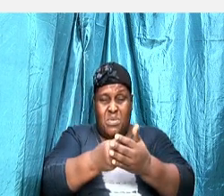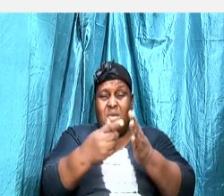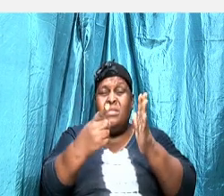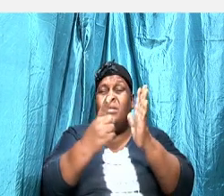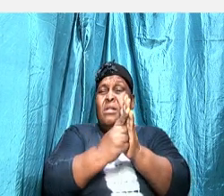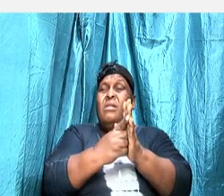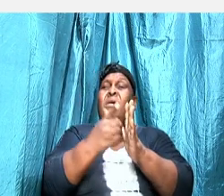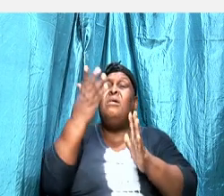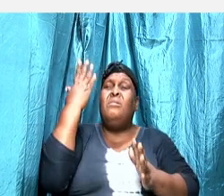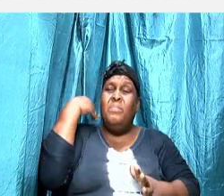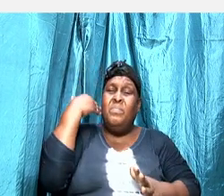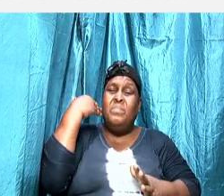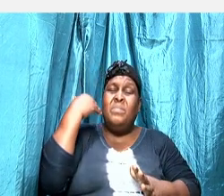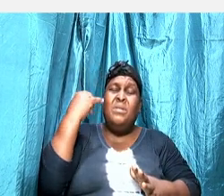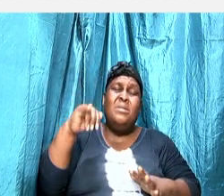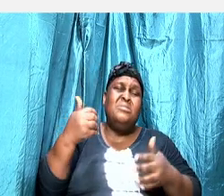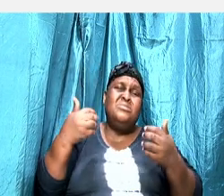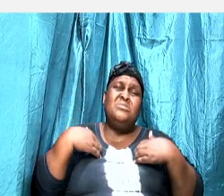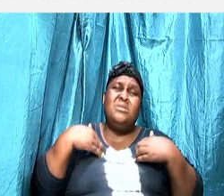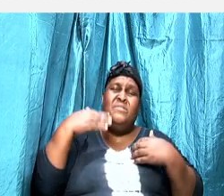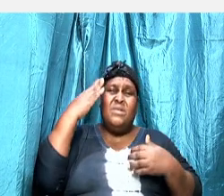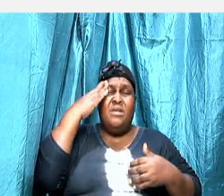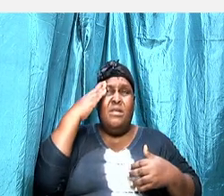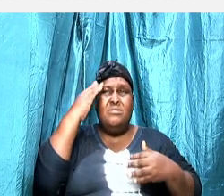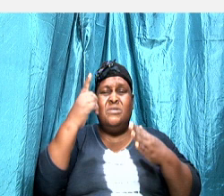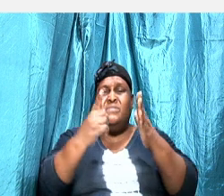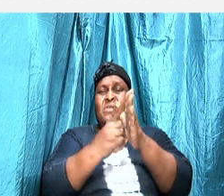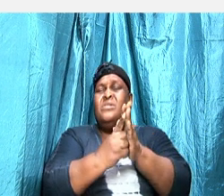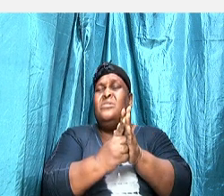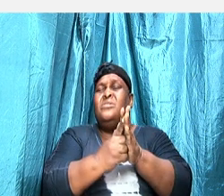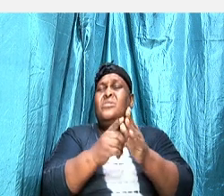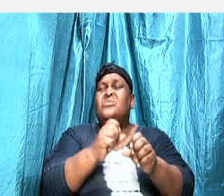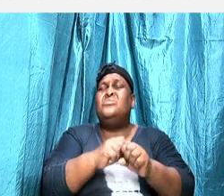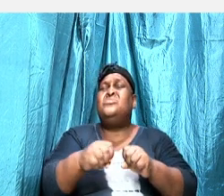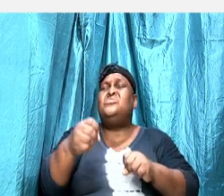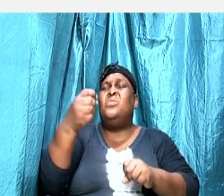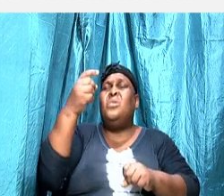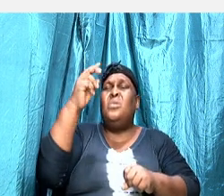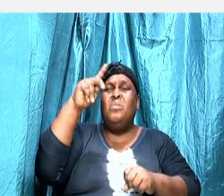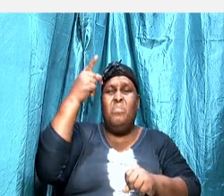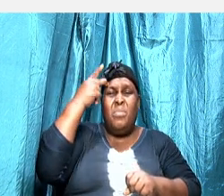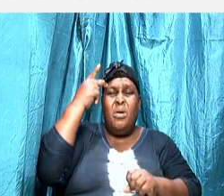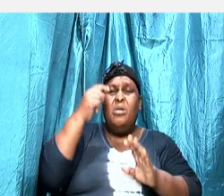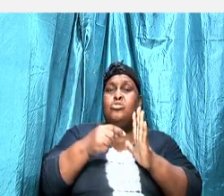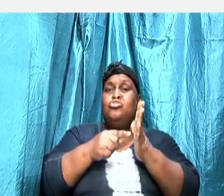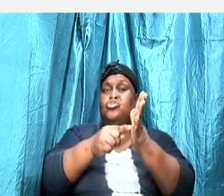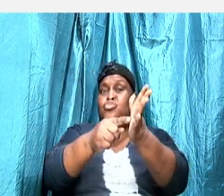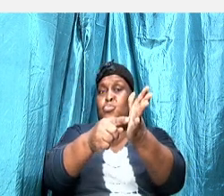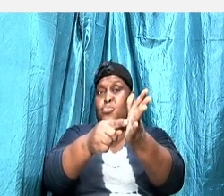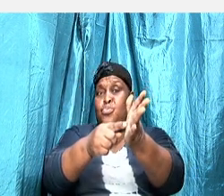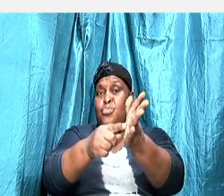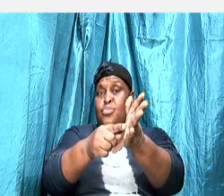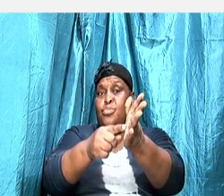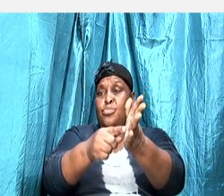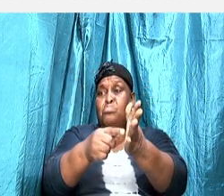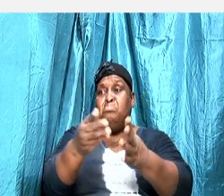They just had a knowledge of the law. And so Paul points it out and says that, you know, really,